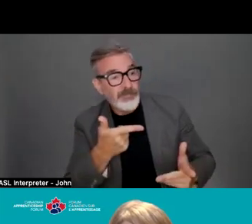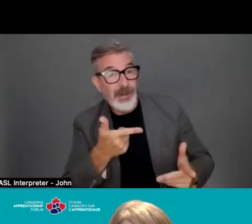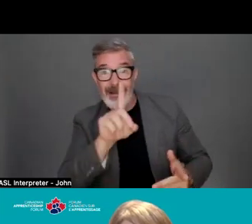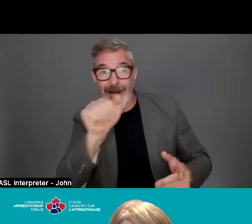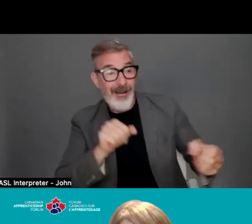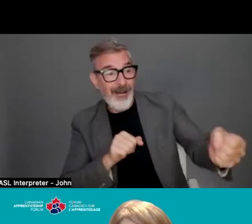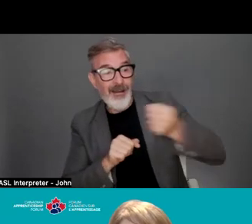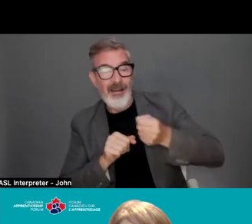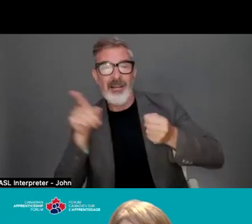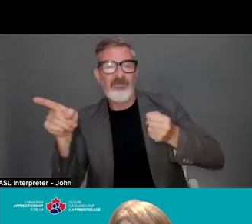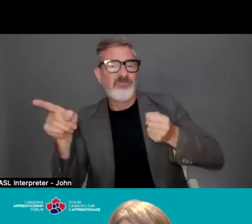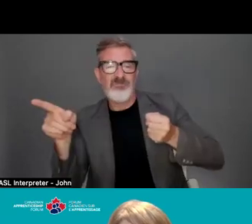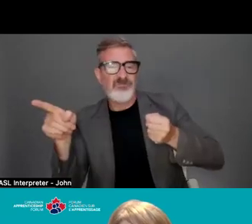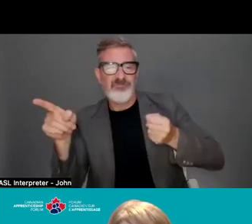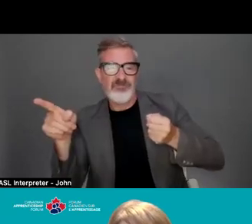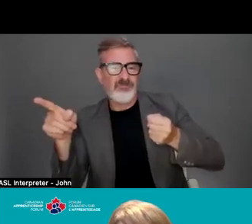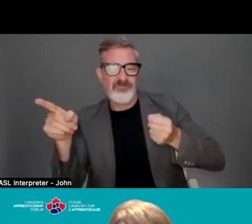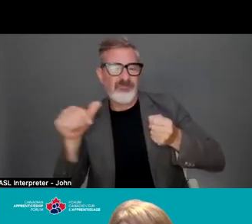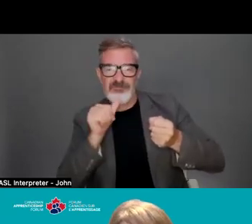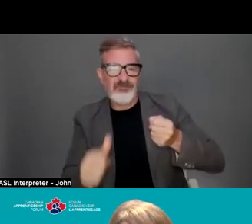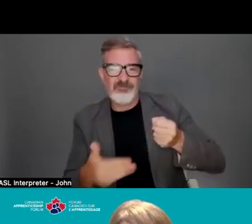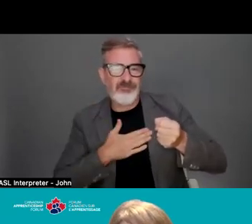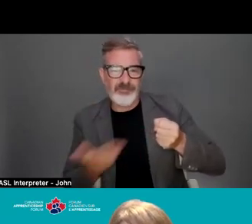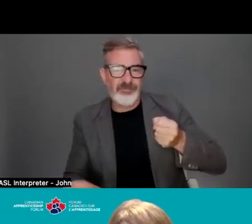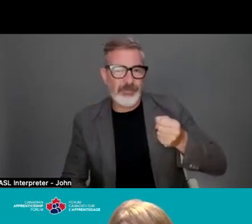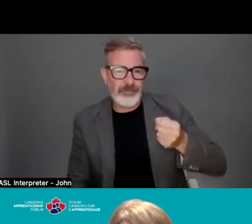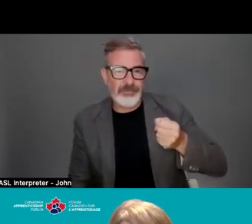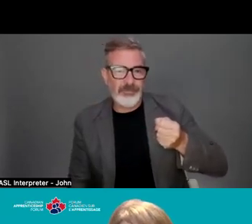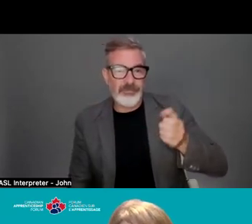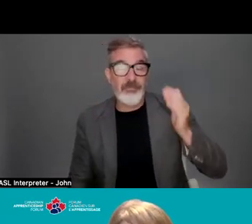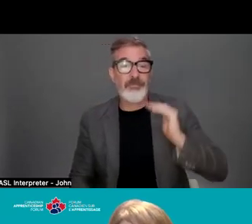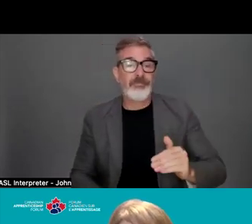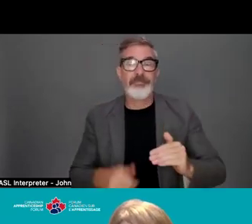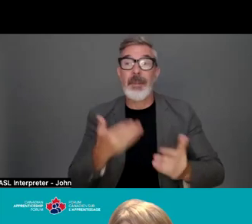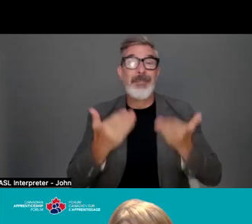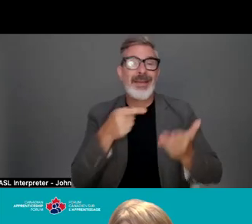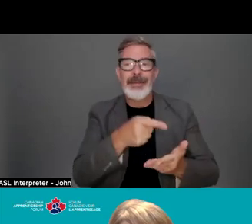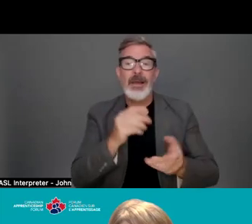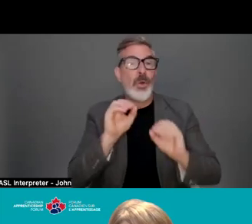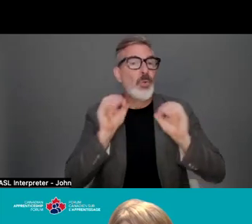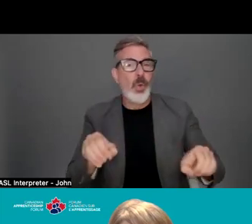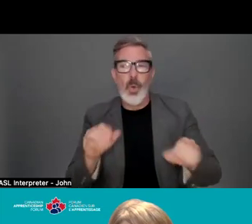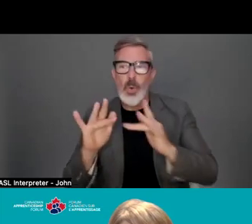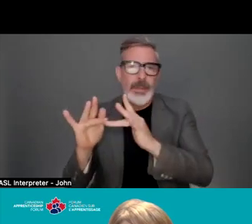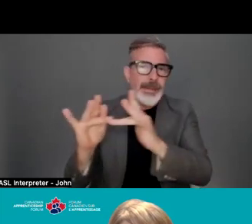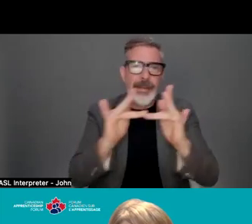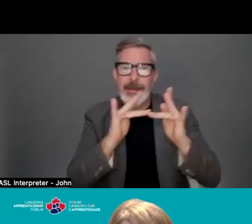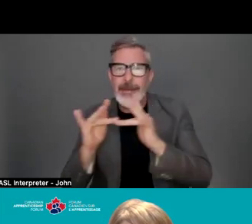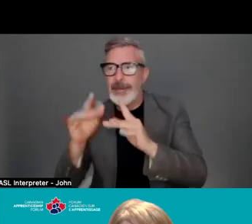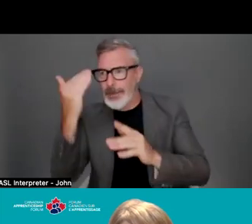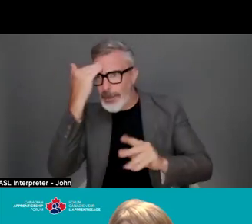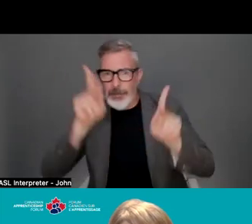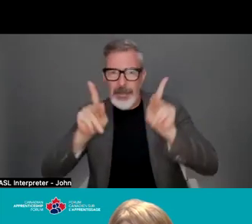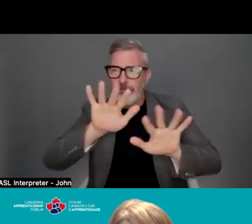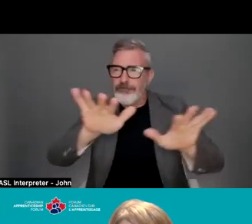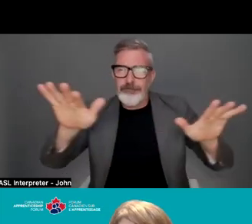They might lack industry connections or work experience, and so they find it